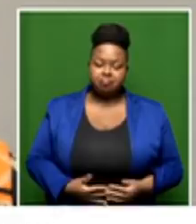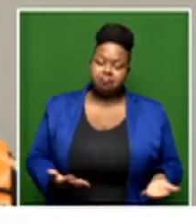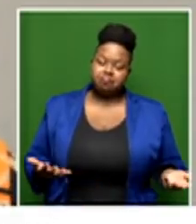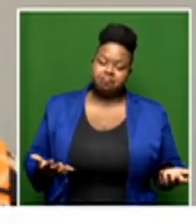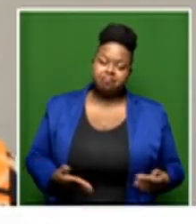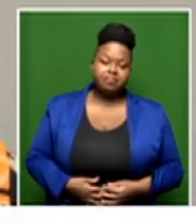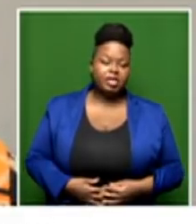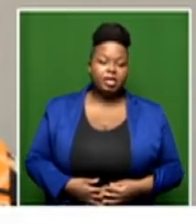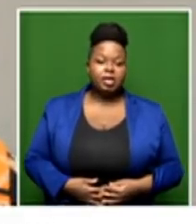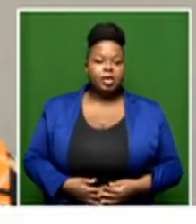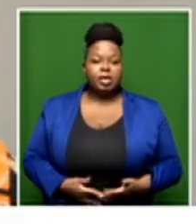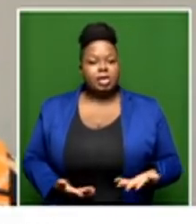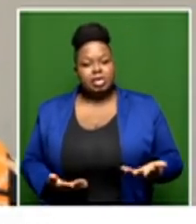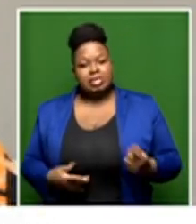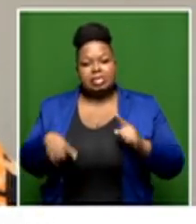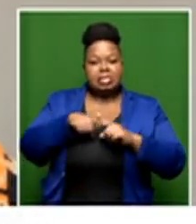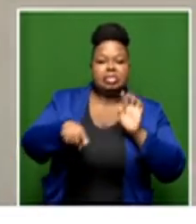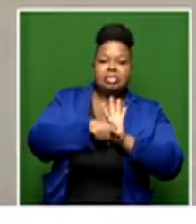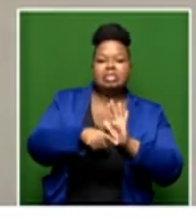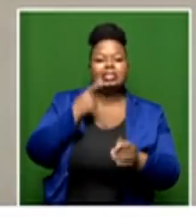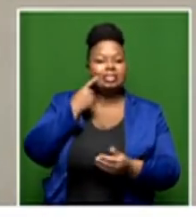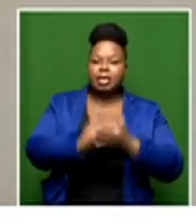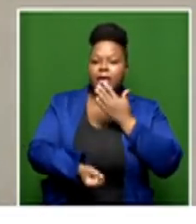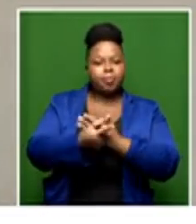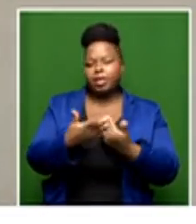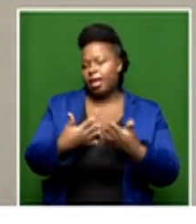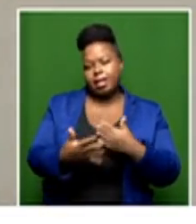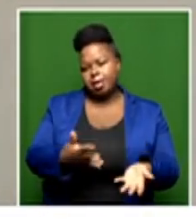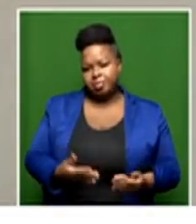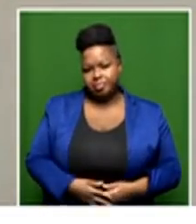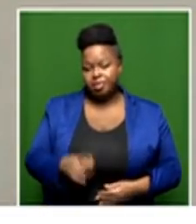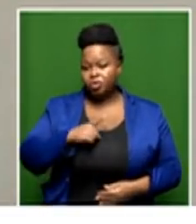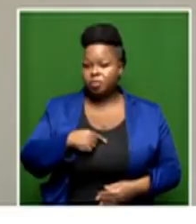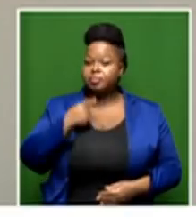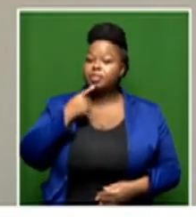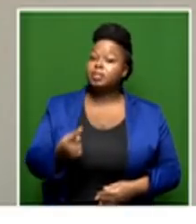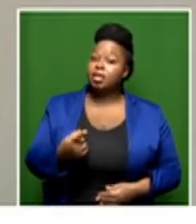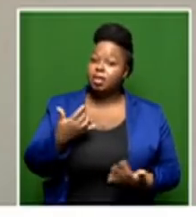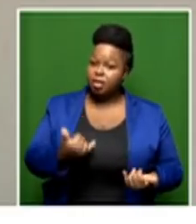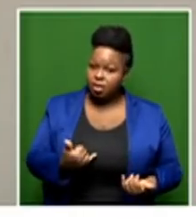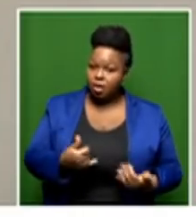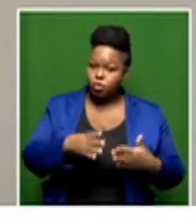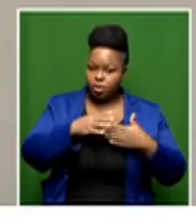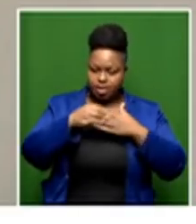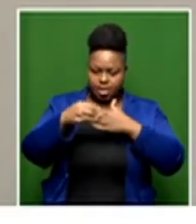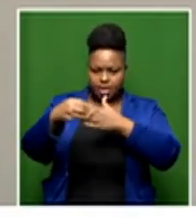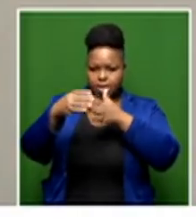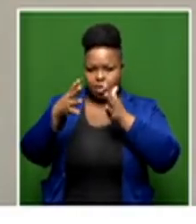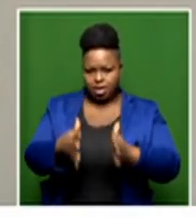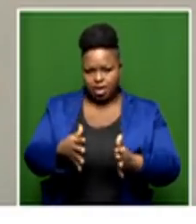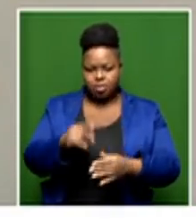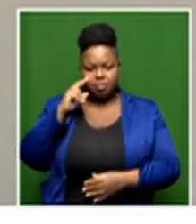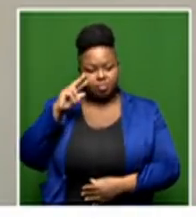break division, Sakina. That's why I'm saying these leaders ought to regard